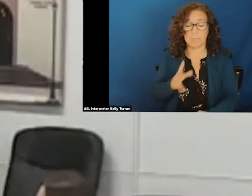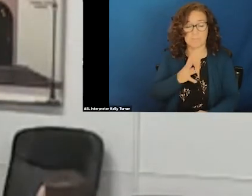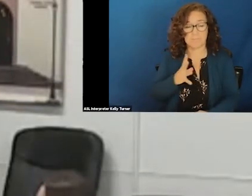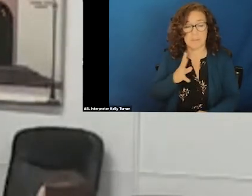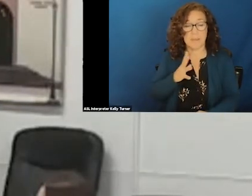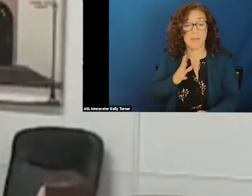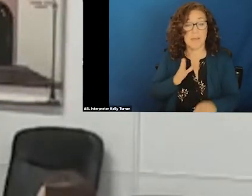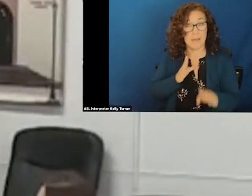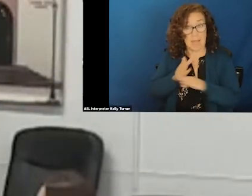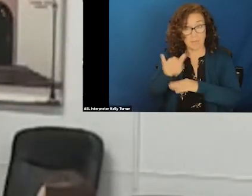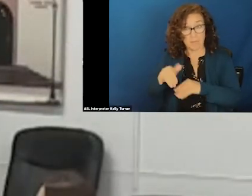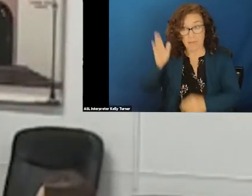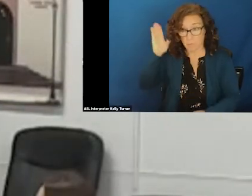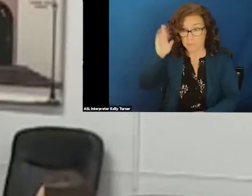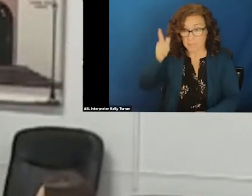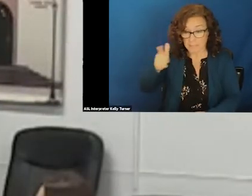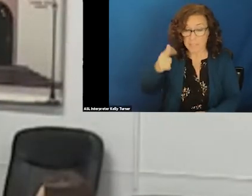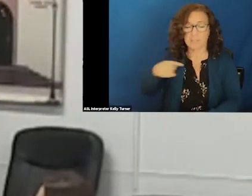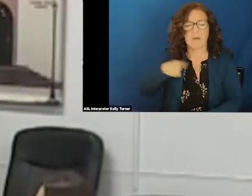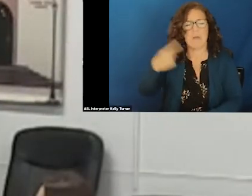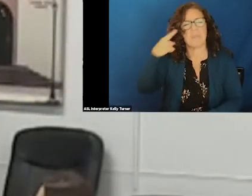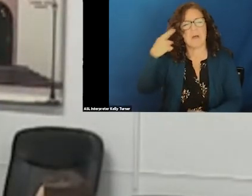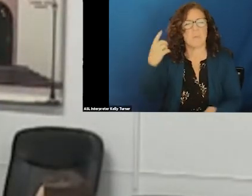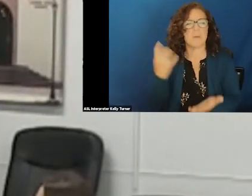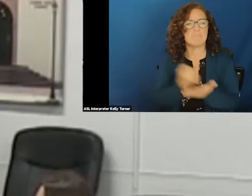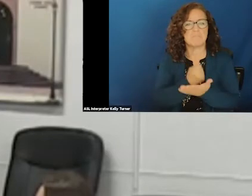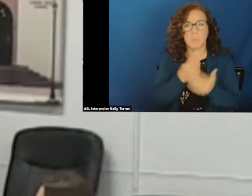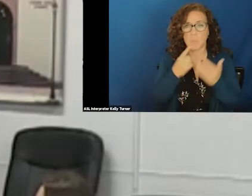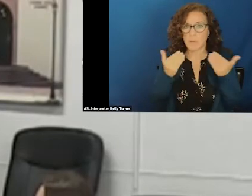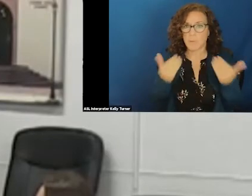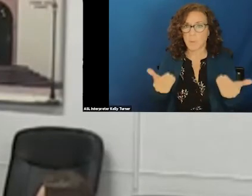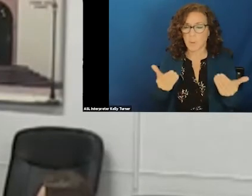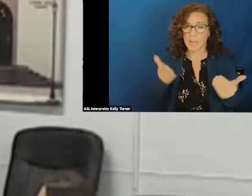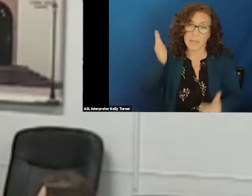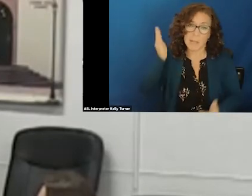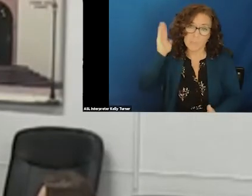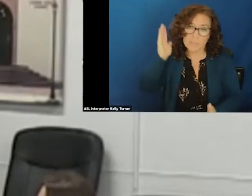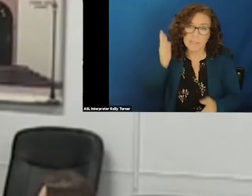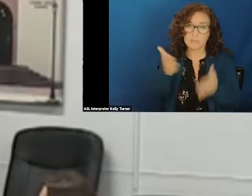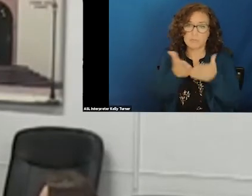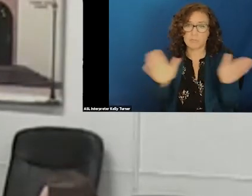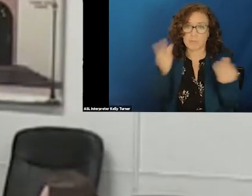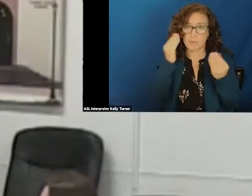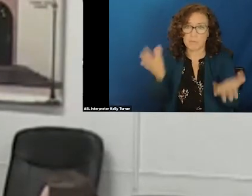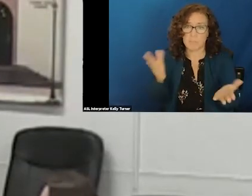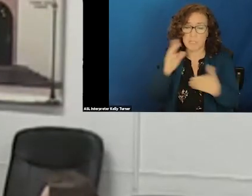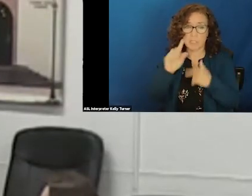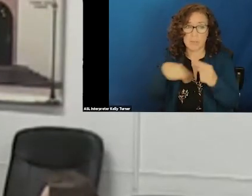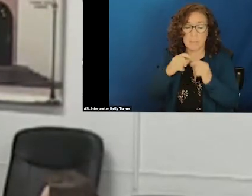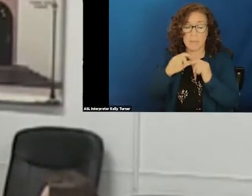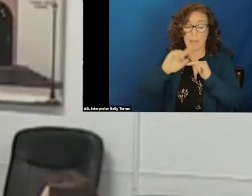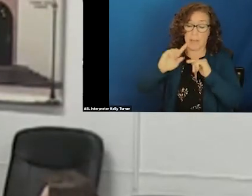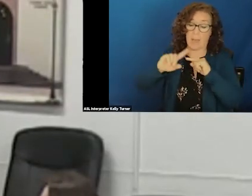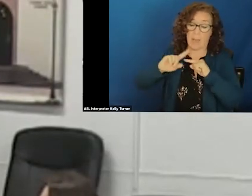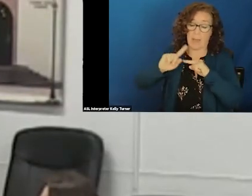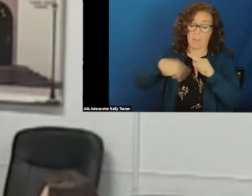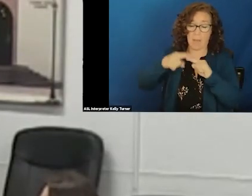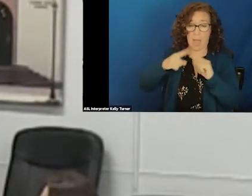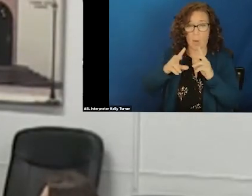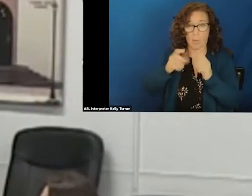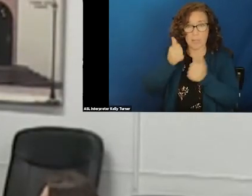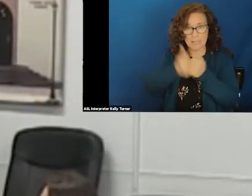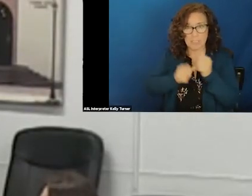information briefly about each of the items. And that way you have a background or a backdrop into that particular